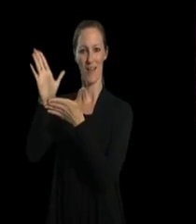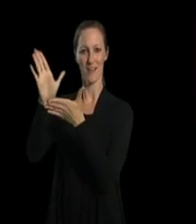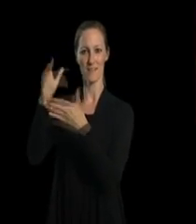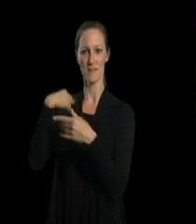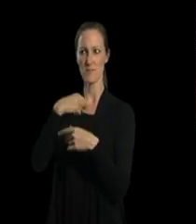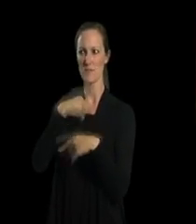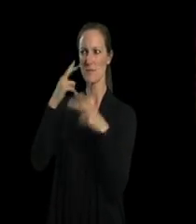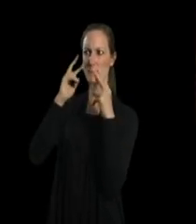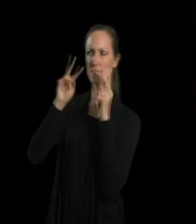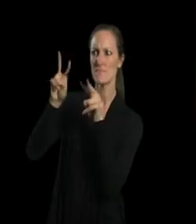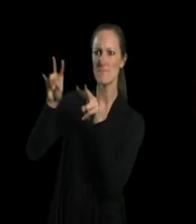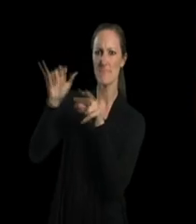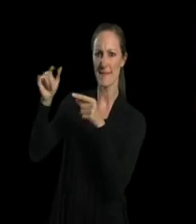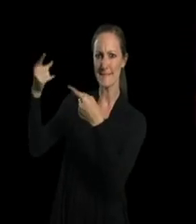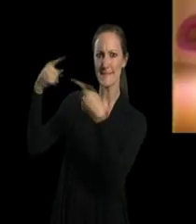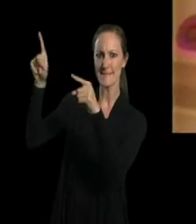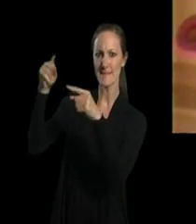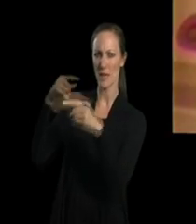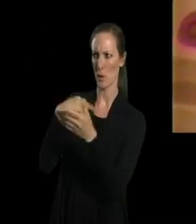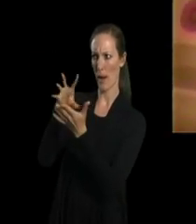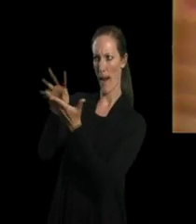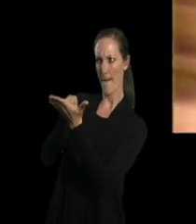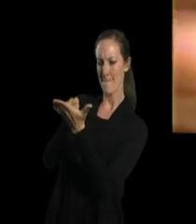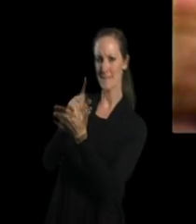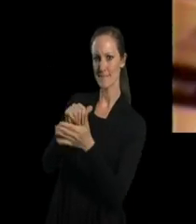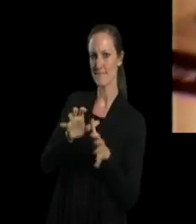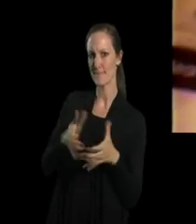the throes of the civil rights movement. You know, people who feel